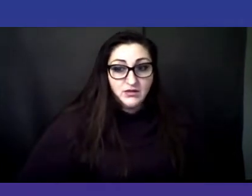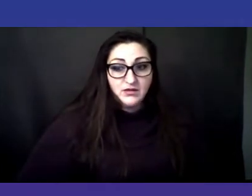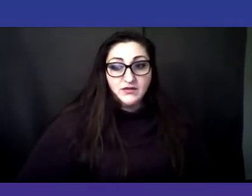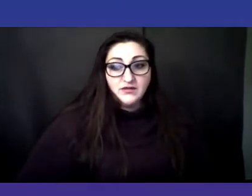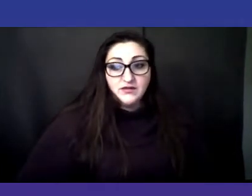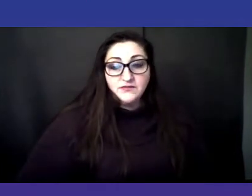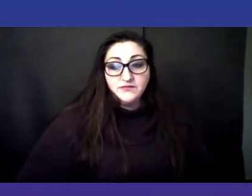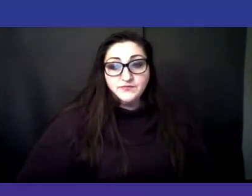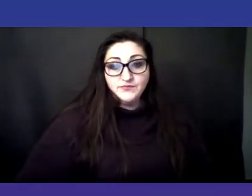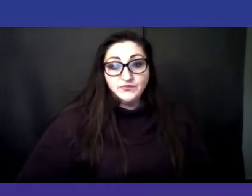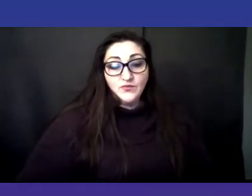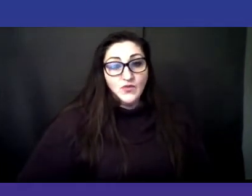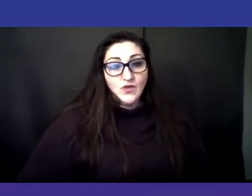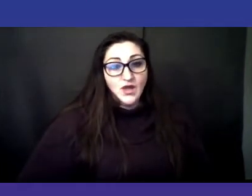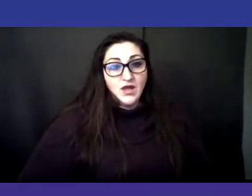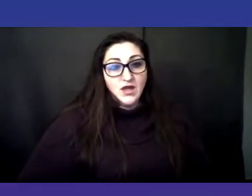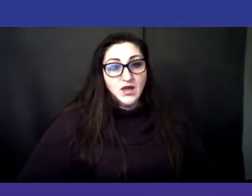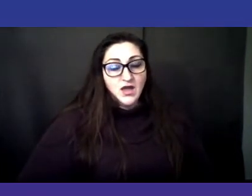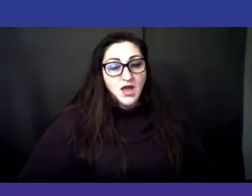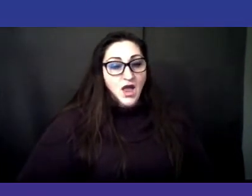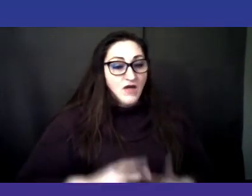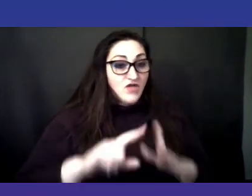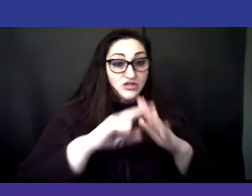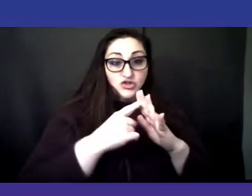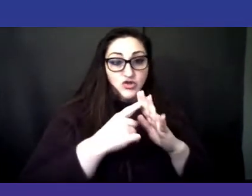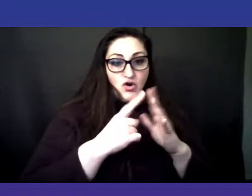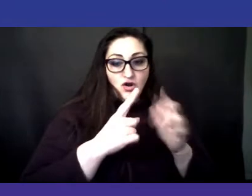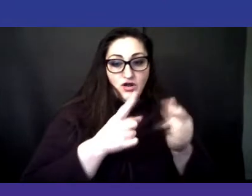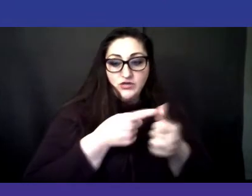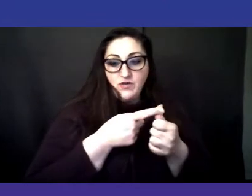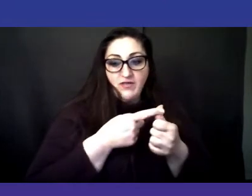to occur as one of the first